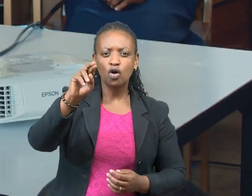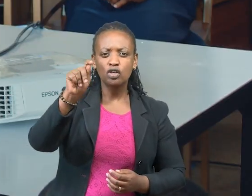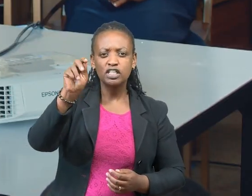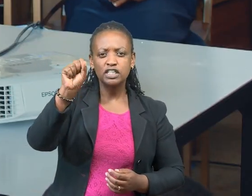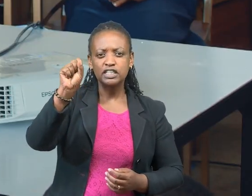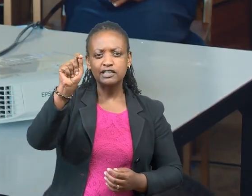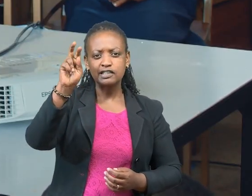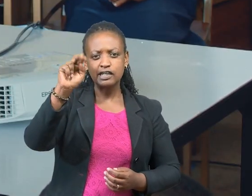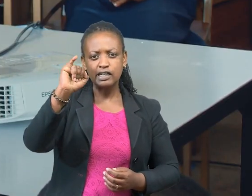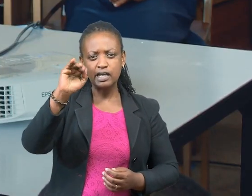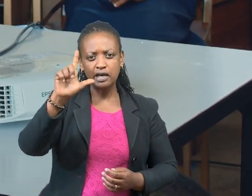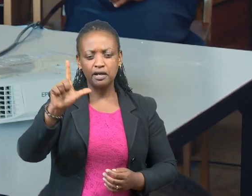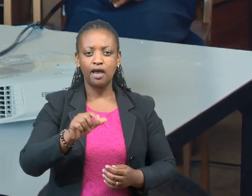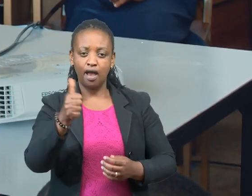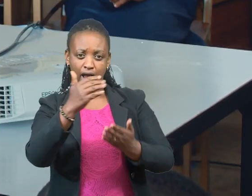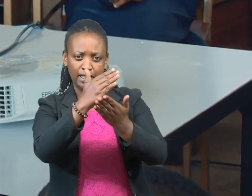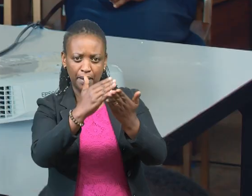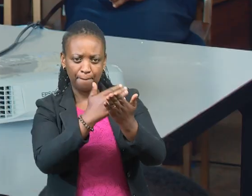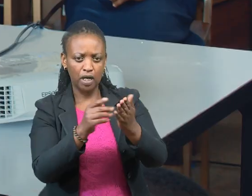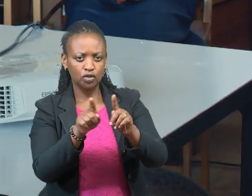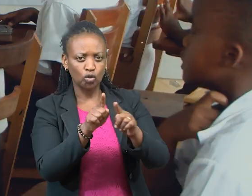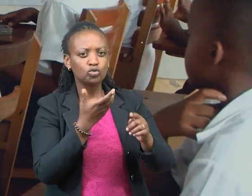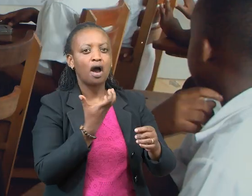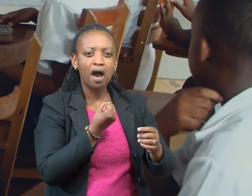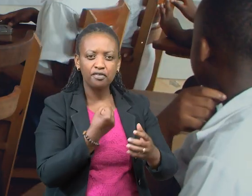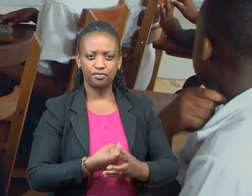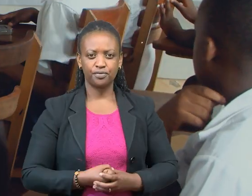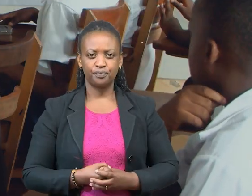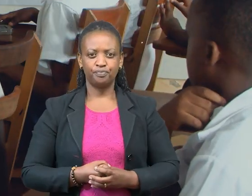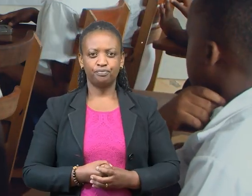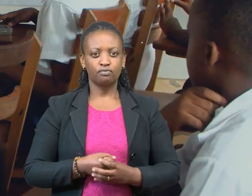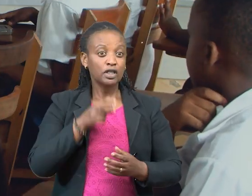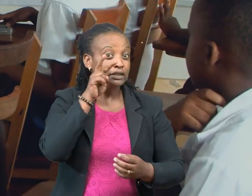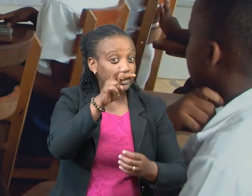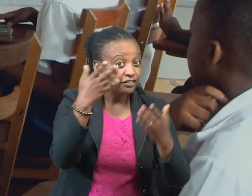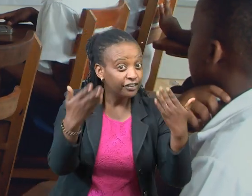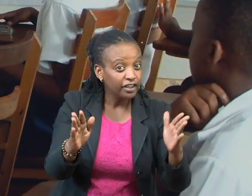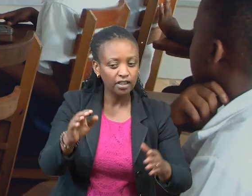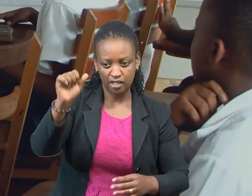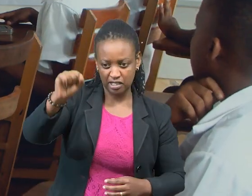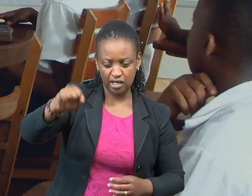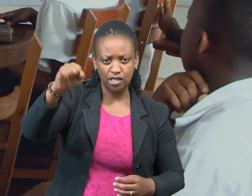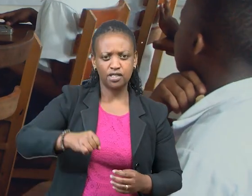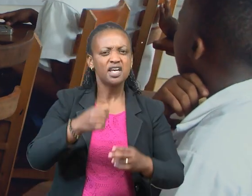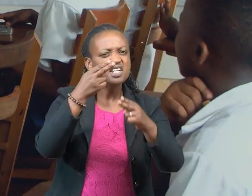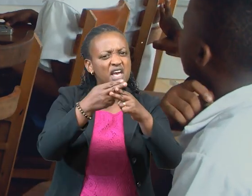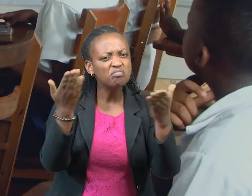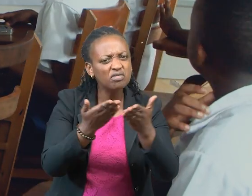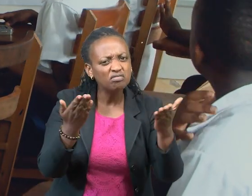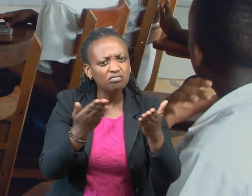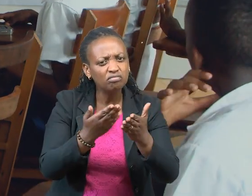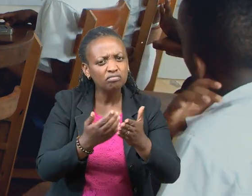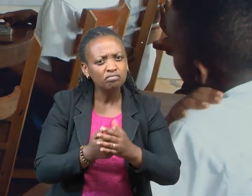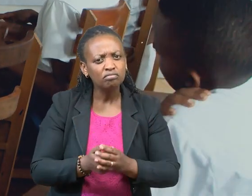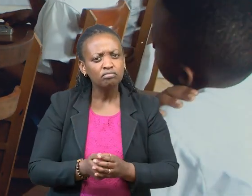nostril. Nostril. We have another part and we also have it. Have you observed it? Yes. We